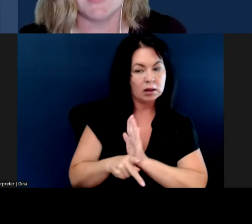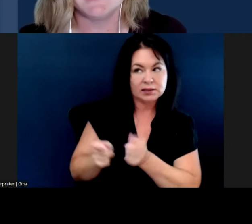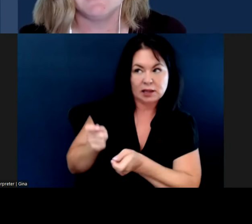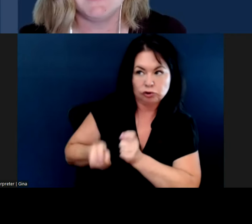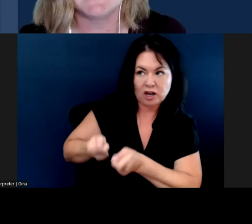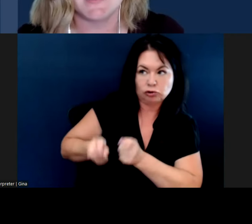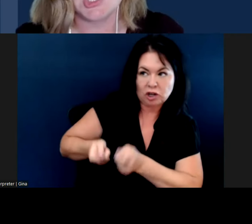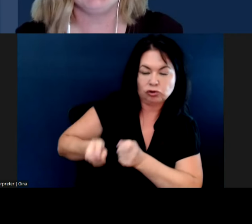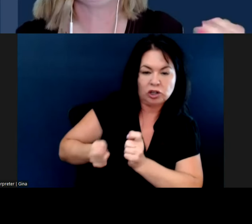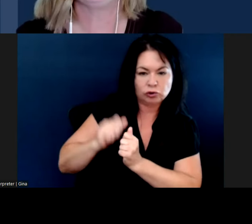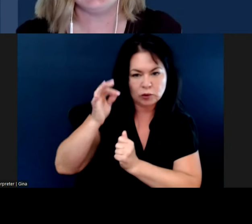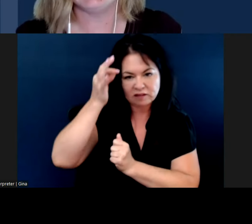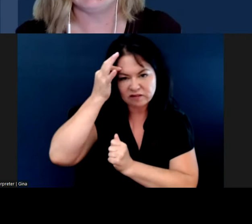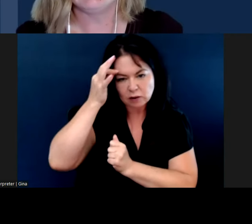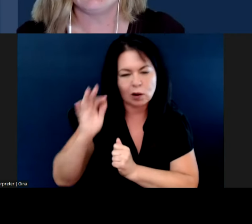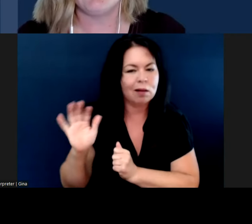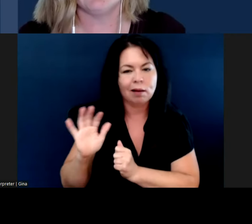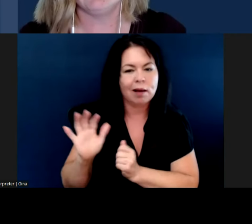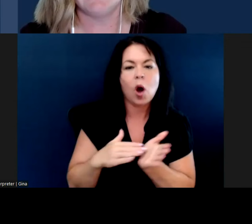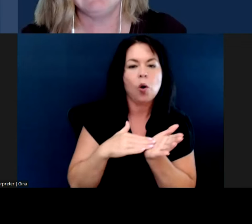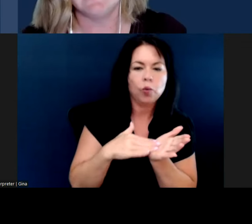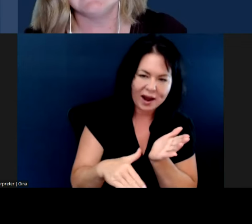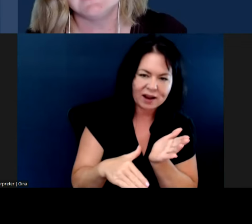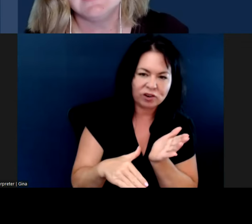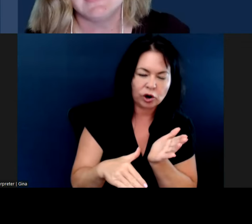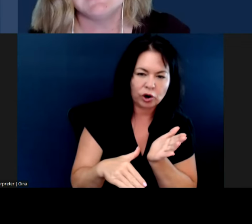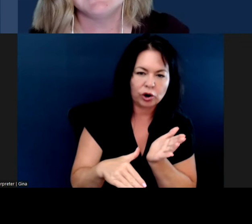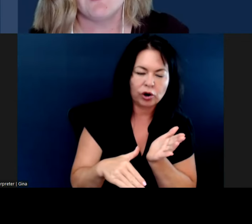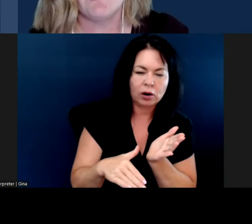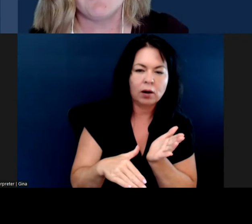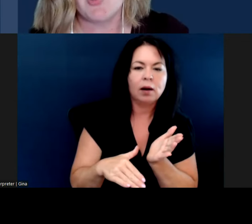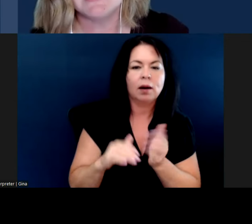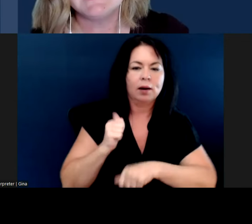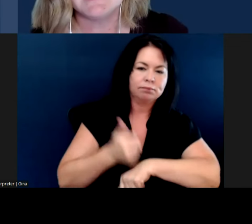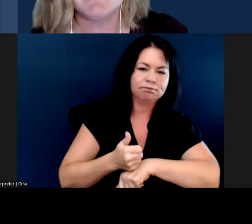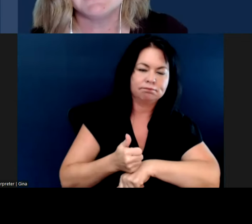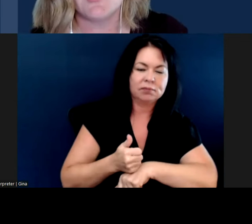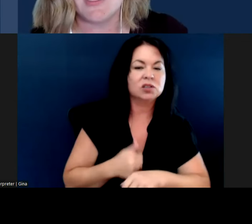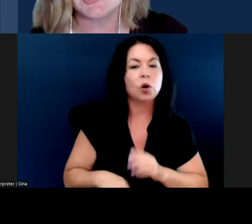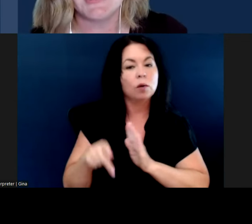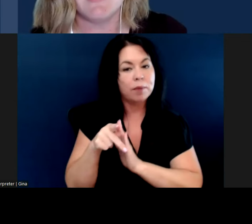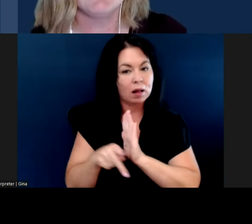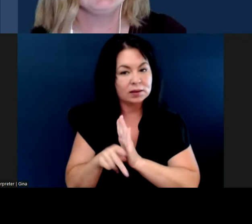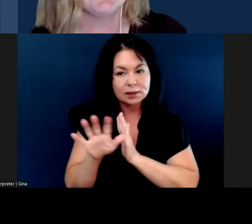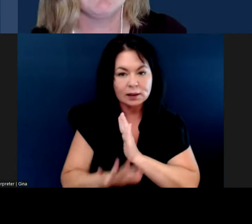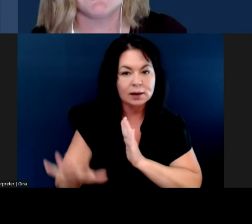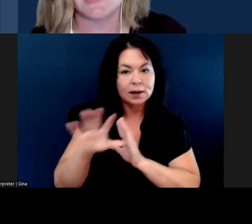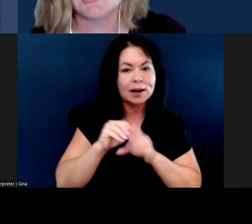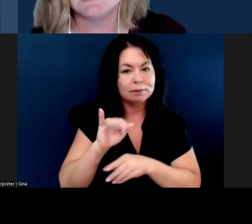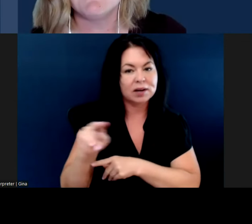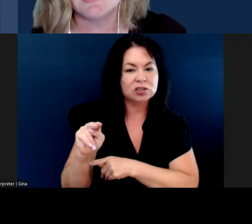was granted because they actually exceeded the federal guidelines. And so the policies in Minnesota actually have